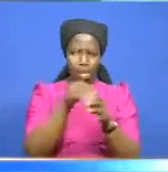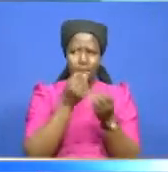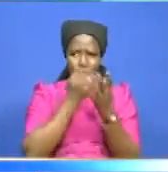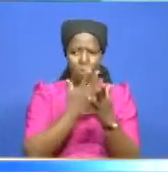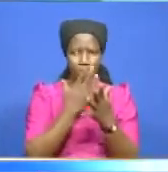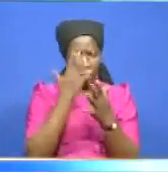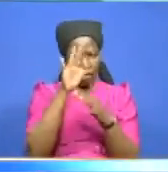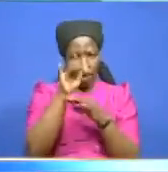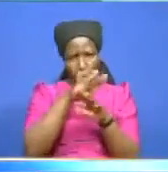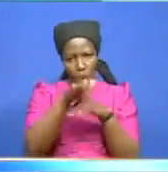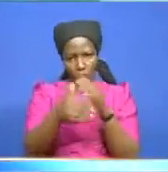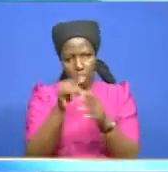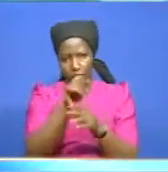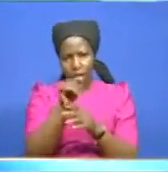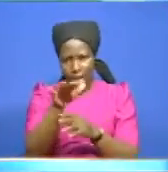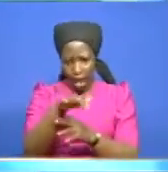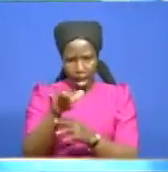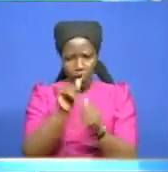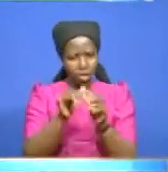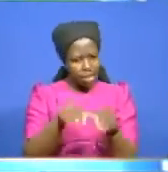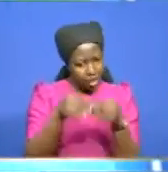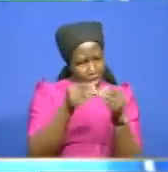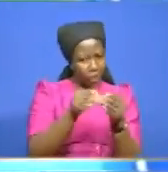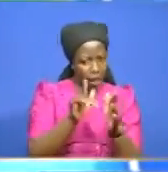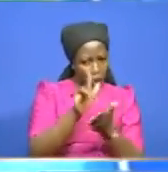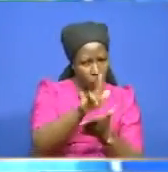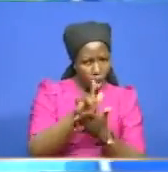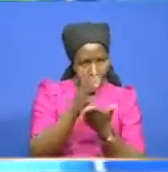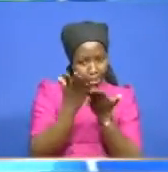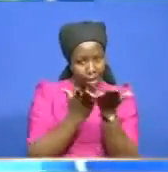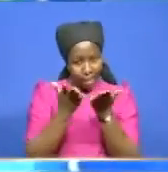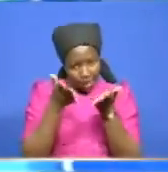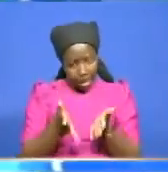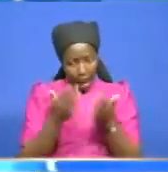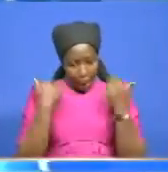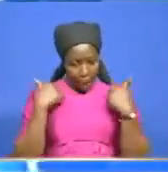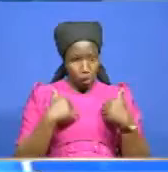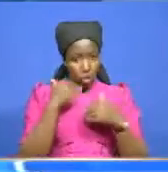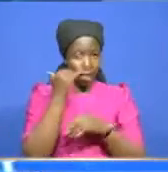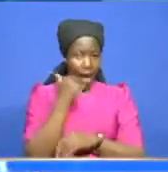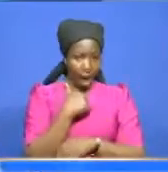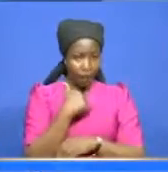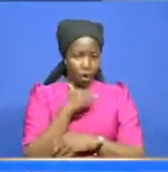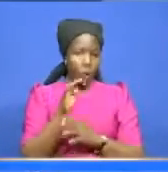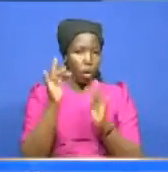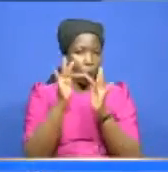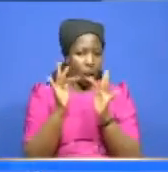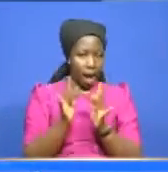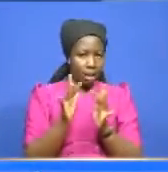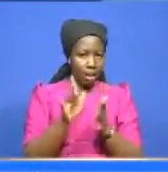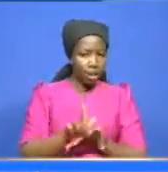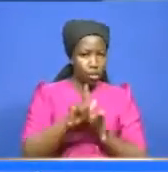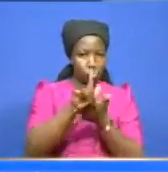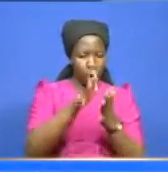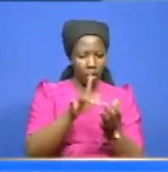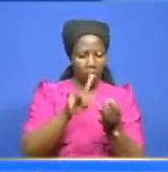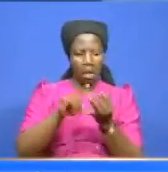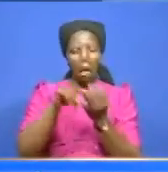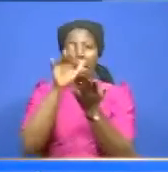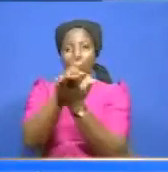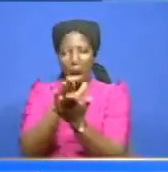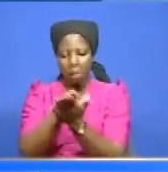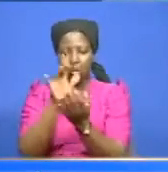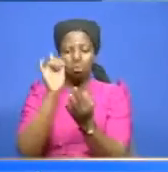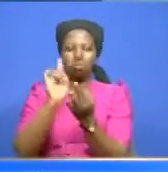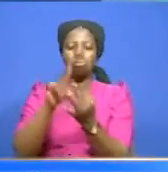from all those channels that offer credit services? And here I have in mind the online lenders, the banks,